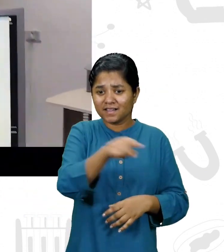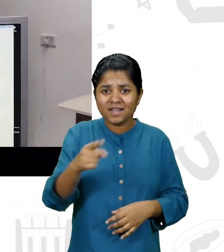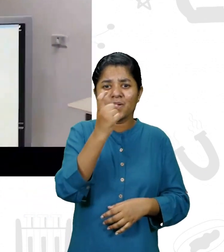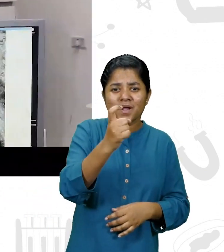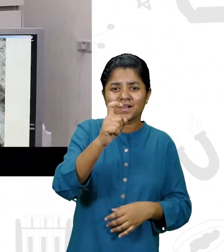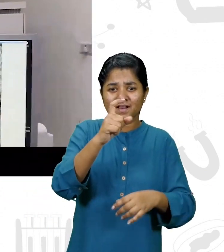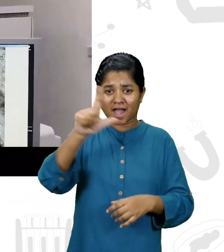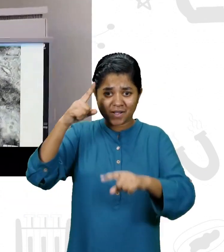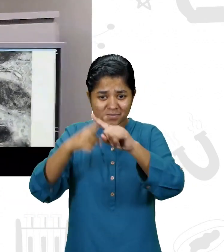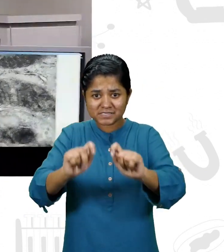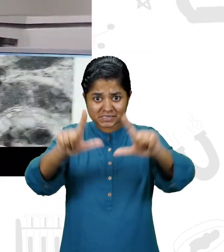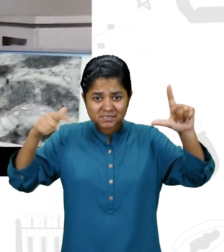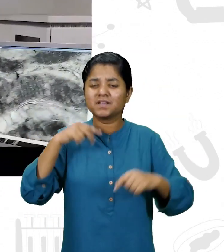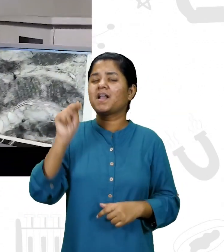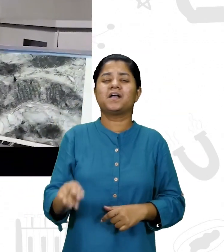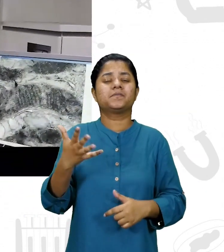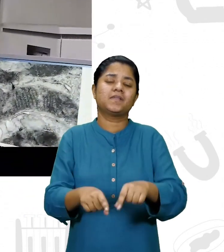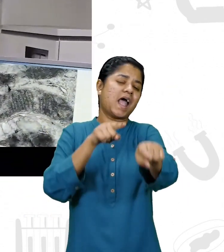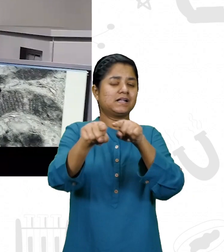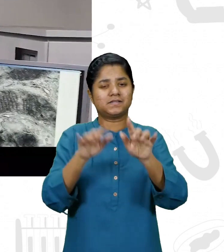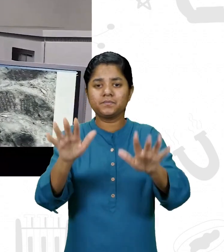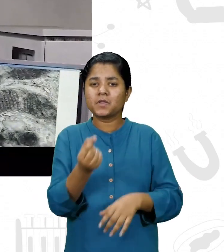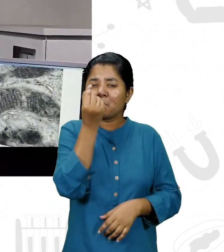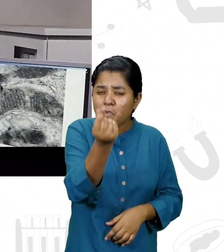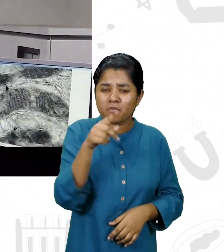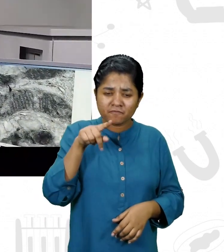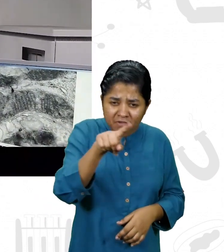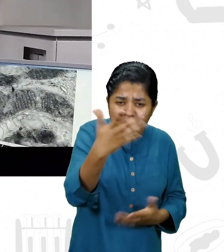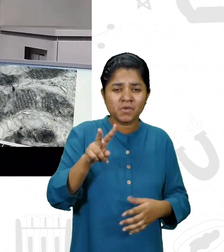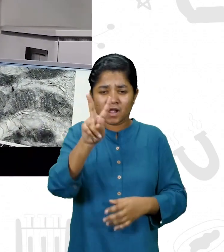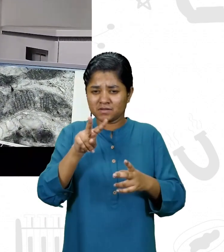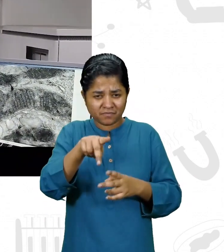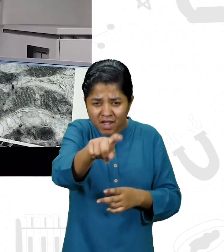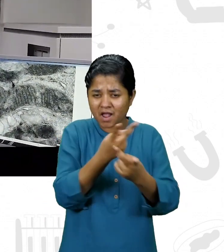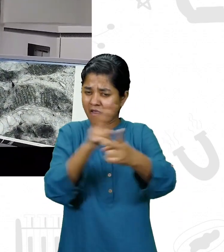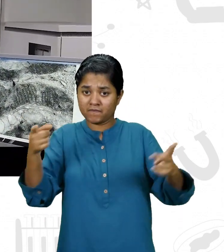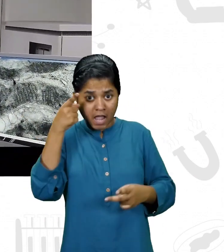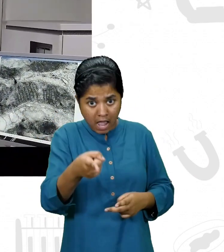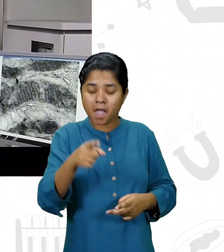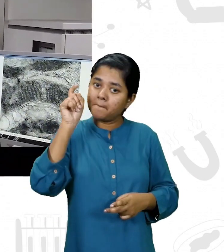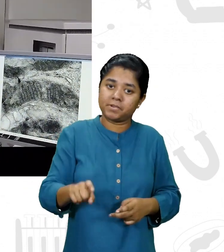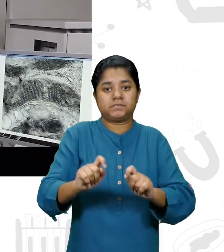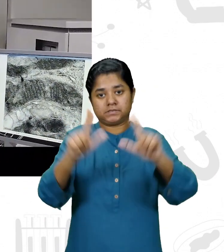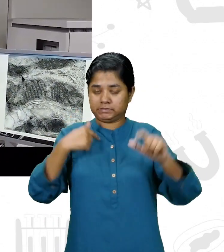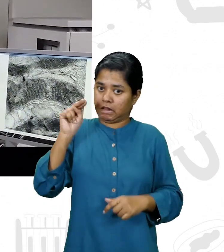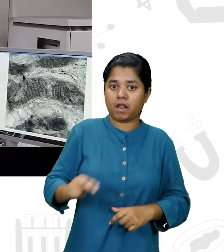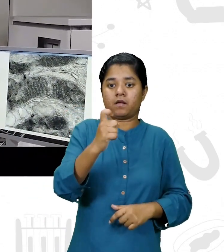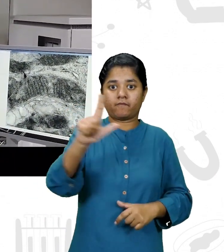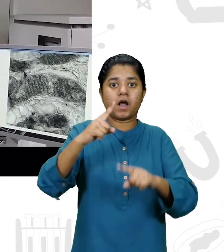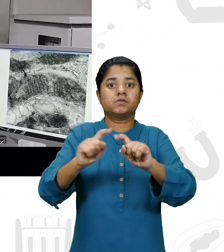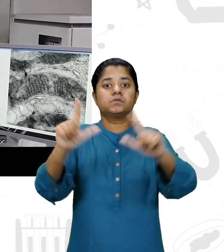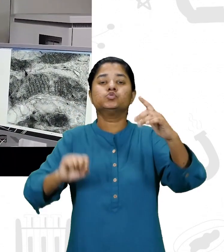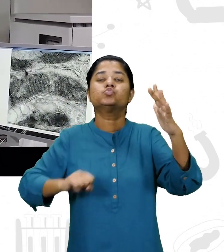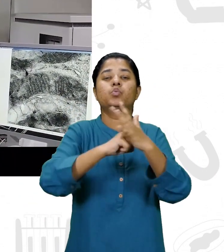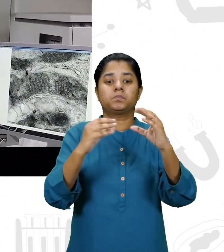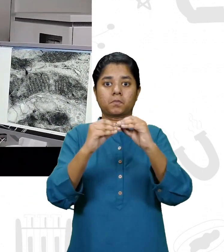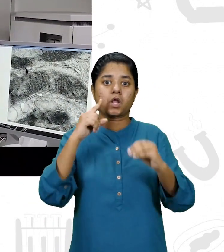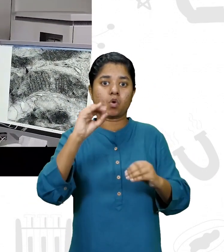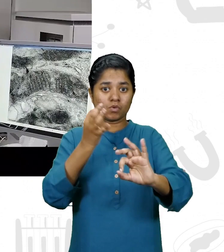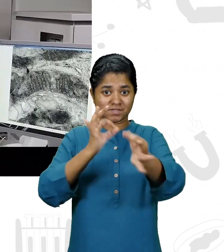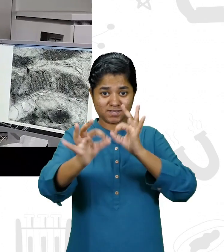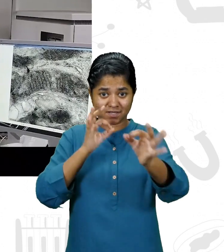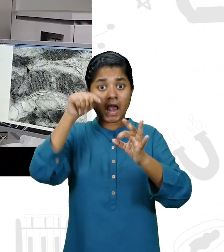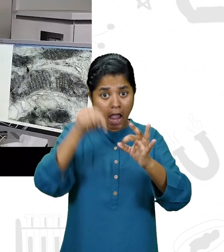for everything. For very small objects, like for example viruses, we may need to go up to 7 lakh x. But for most of the